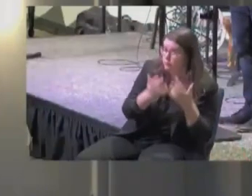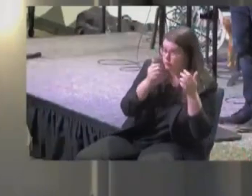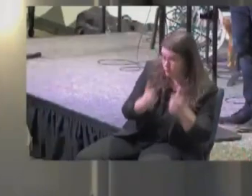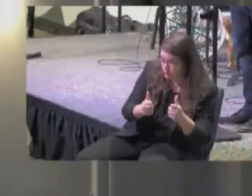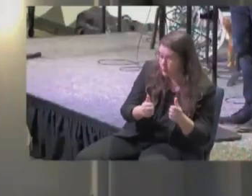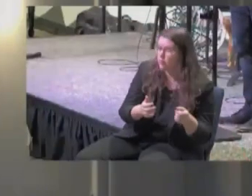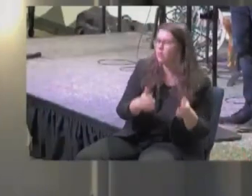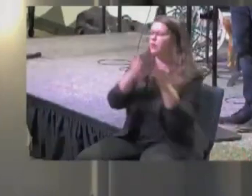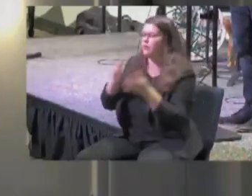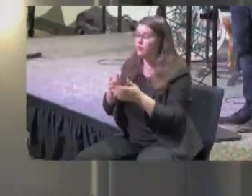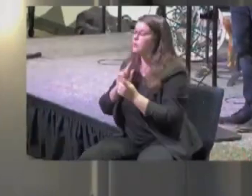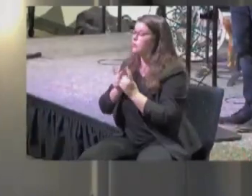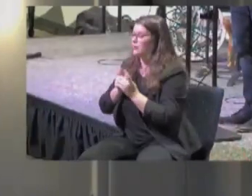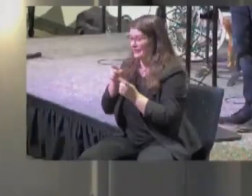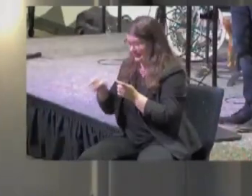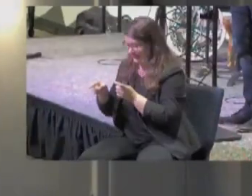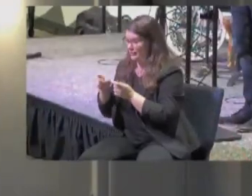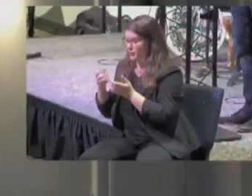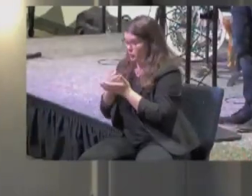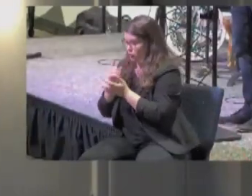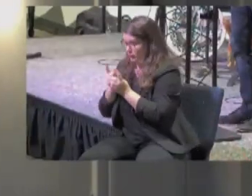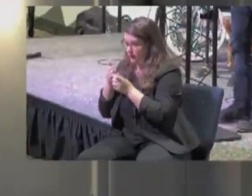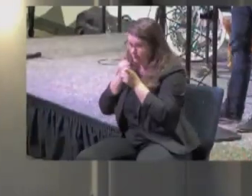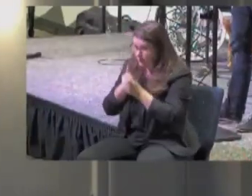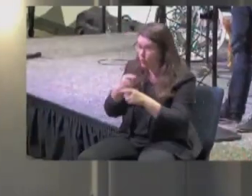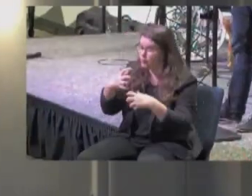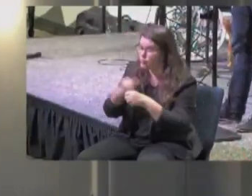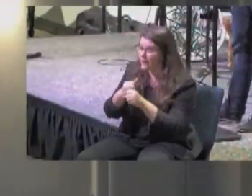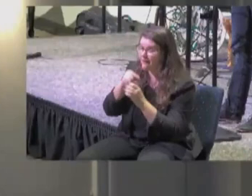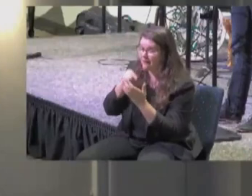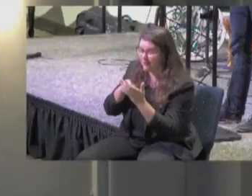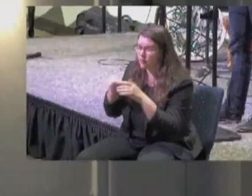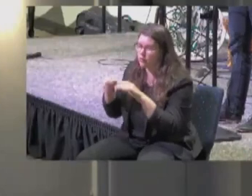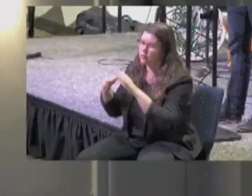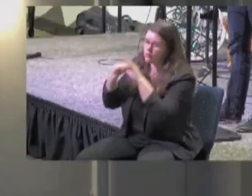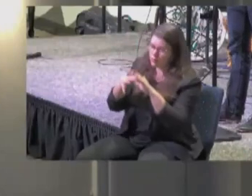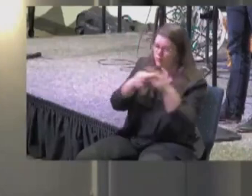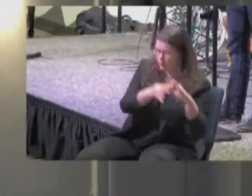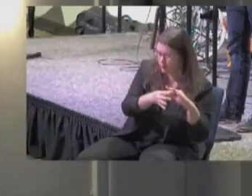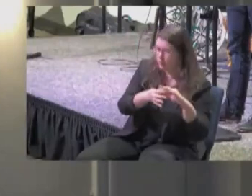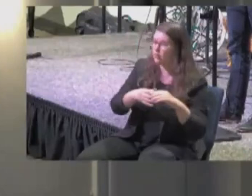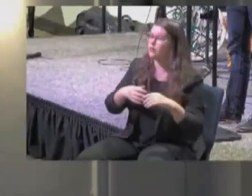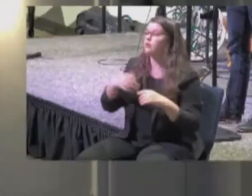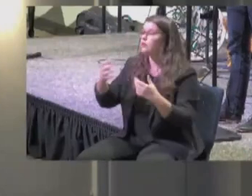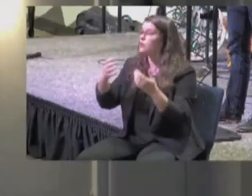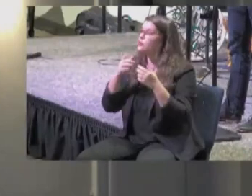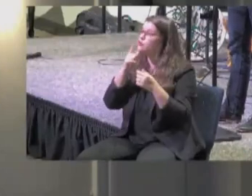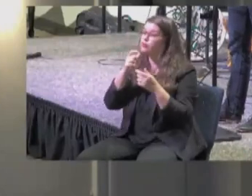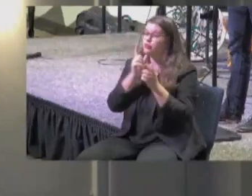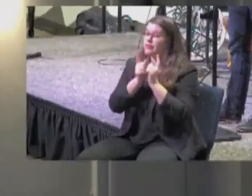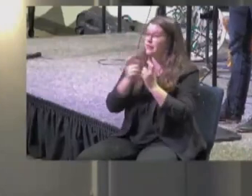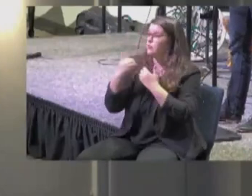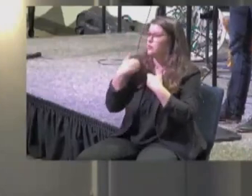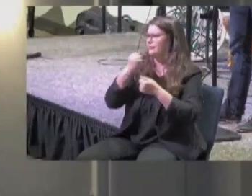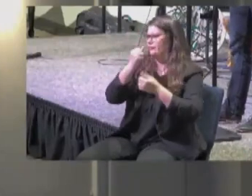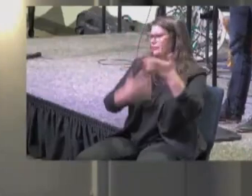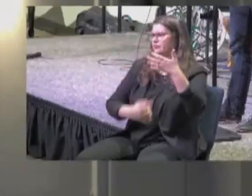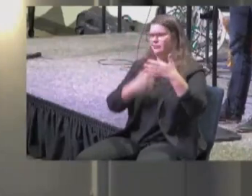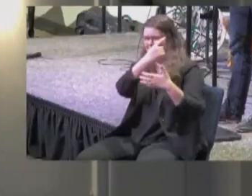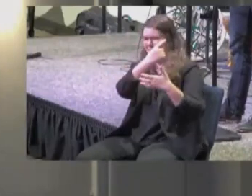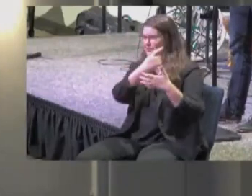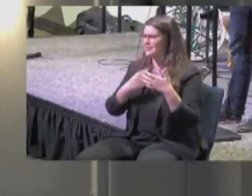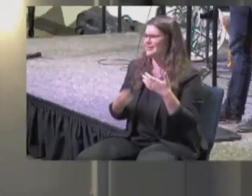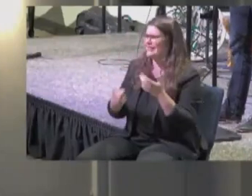Translators have included foreigners, local Christians, local Muslims and Hindus, crowds, and now also commercial translation